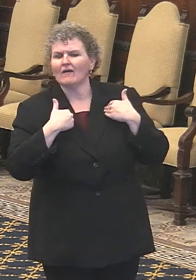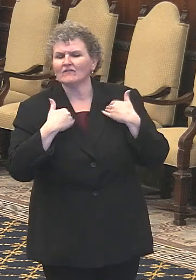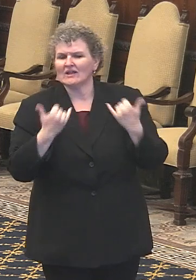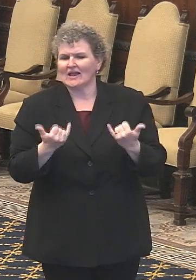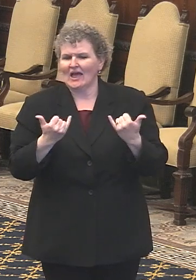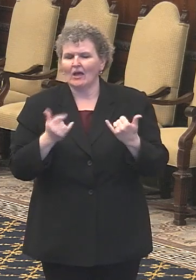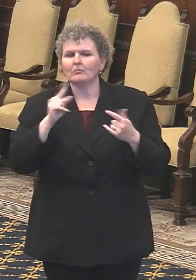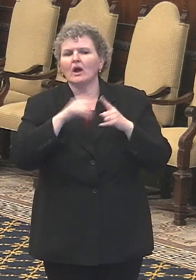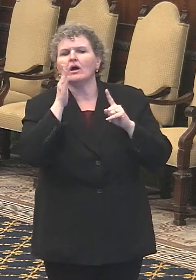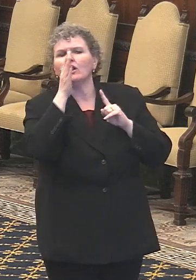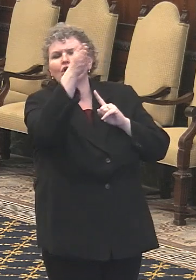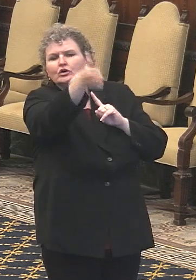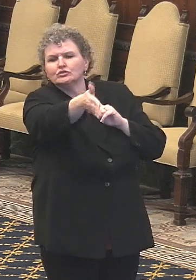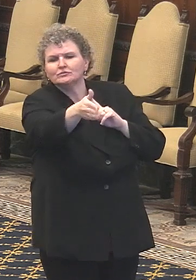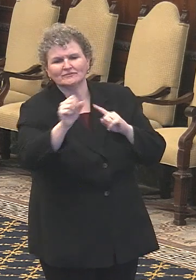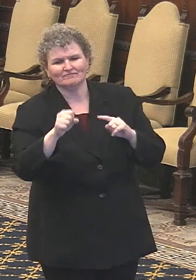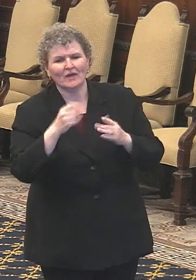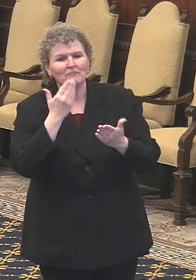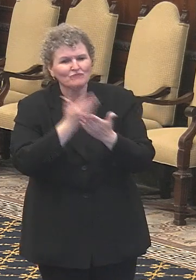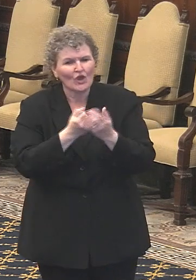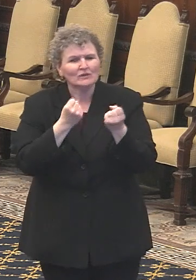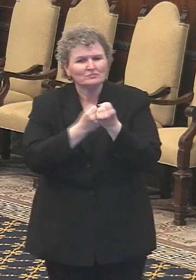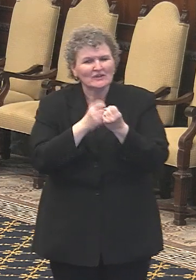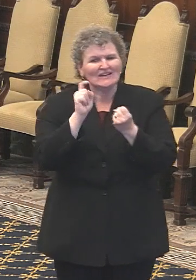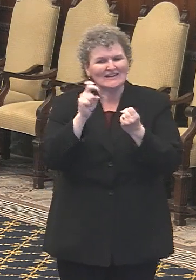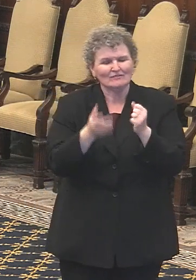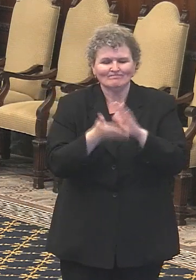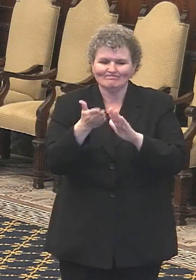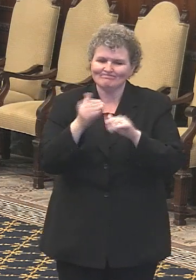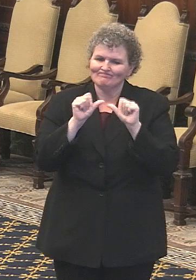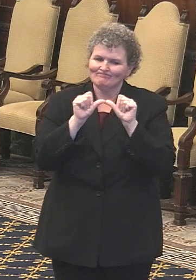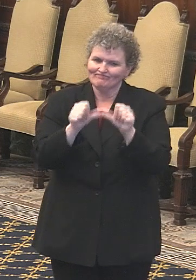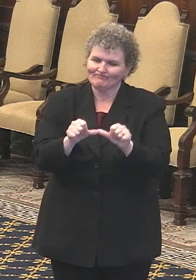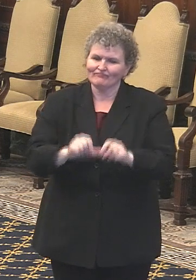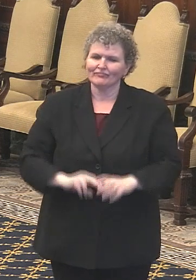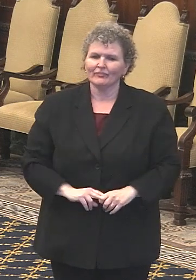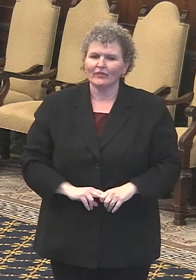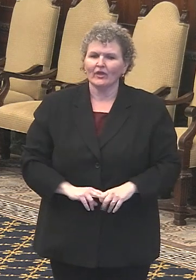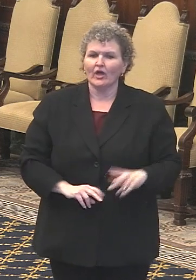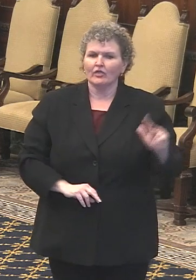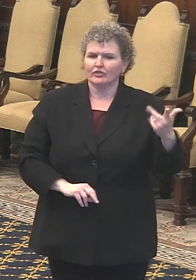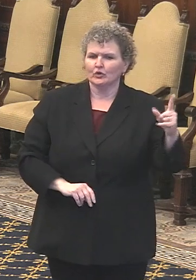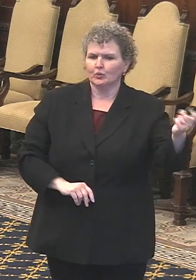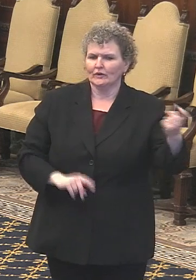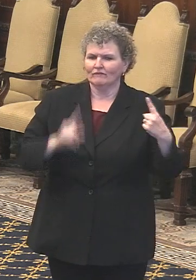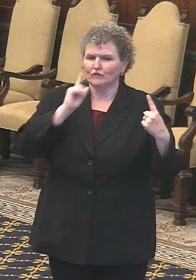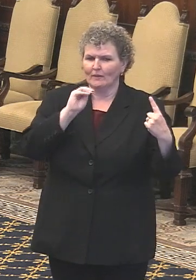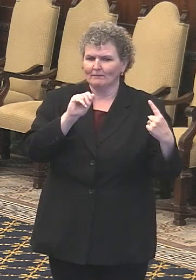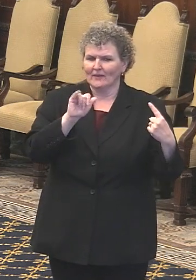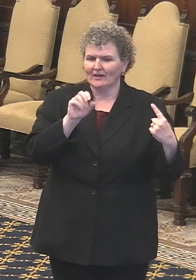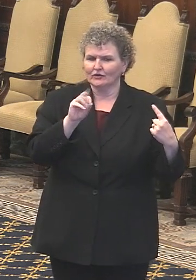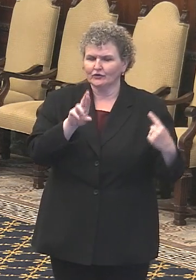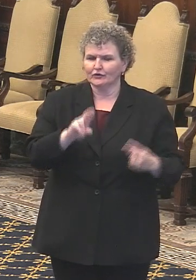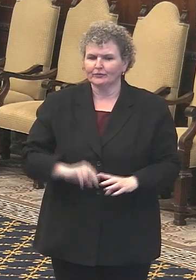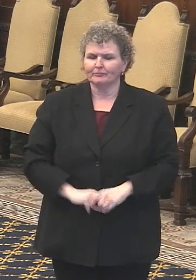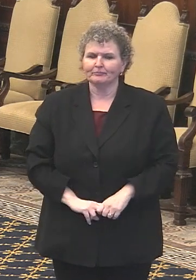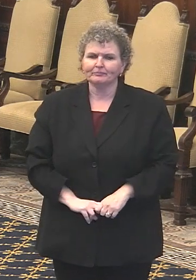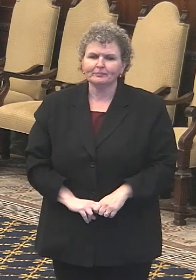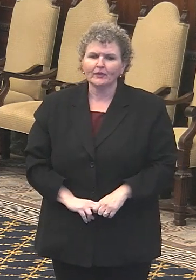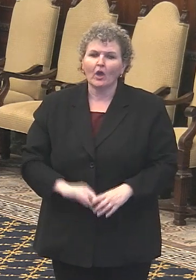financial support in order to stay open. Okay, and I just had a question for the mayor real quickly. Mayor, there's been a shooting